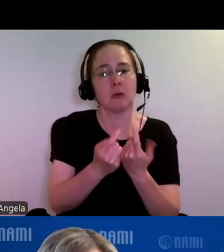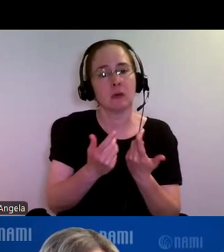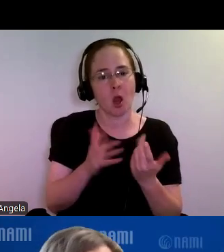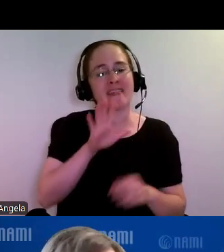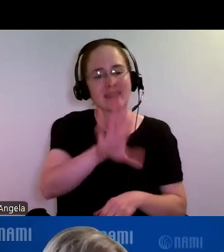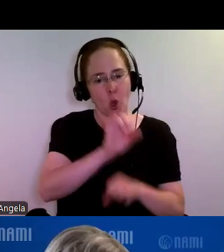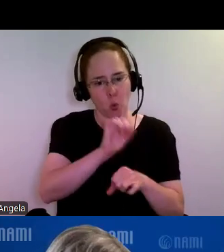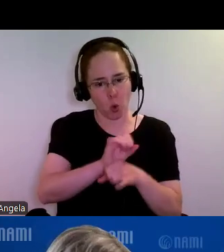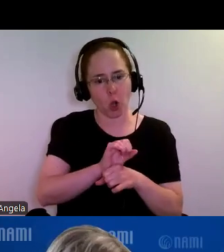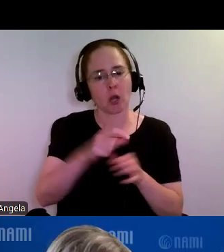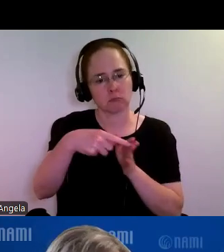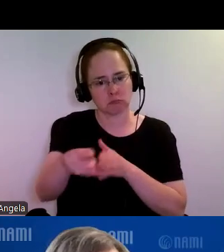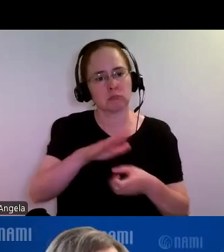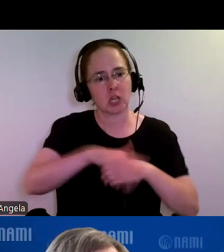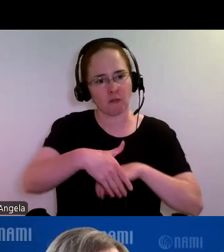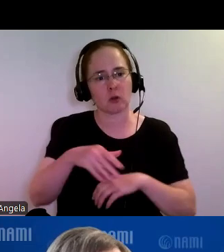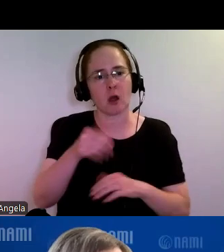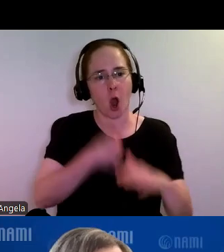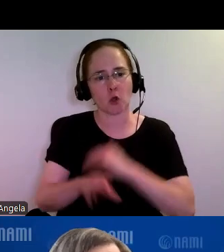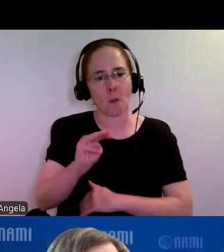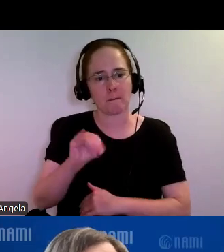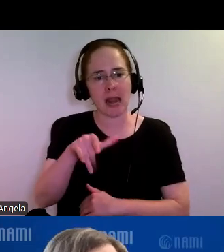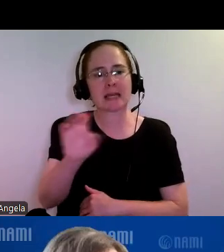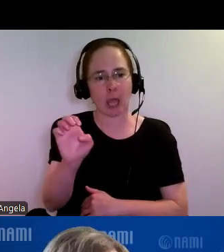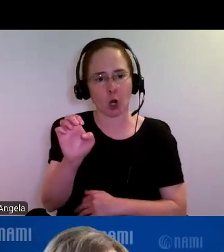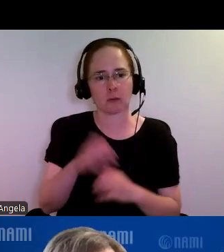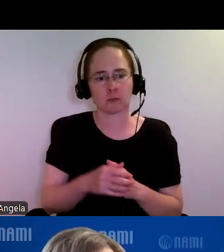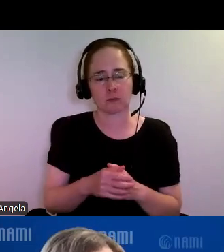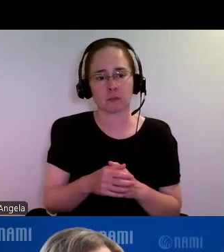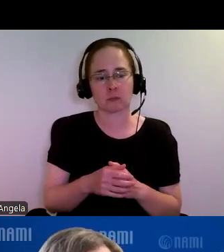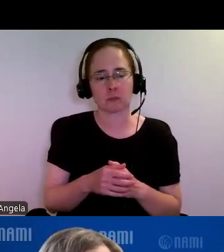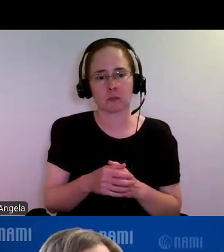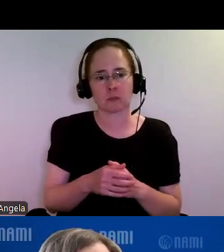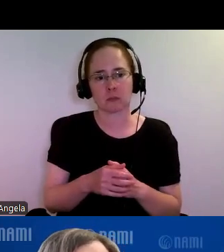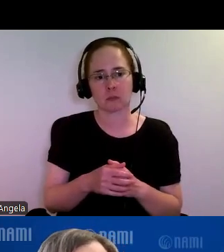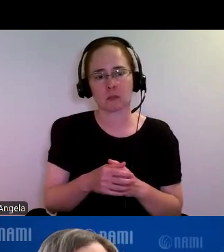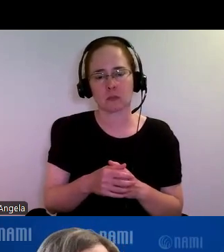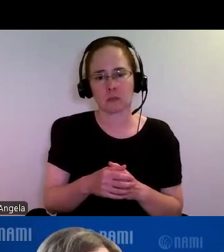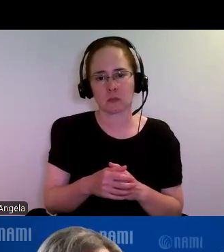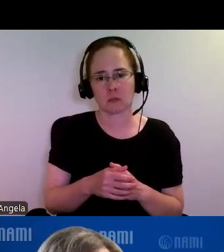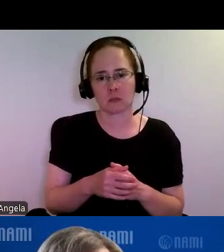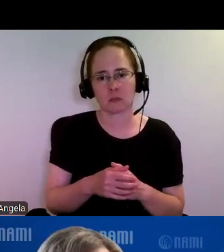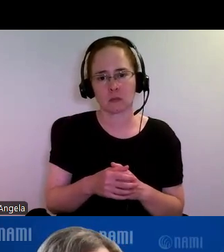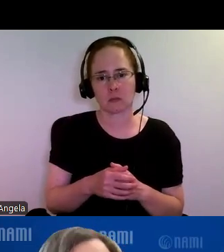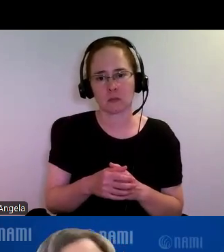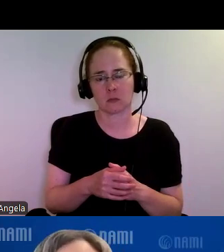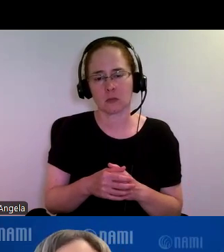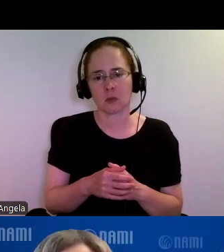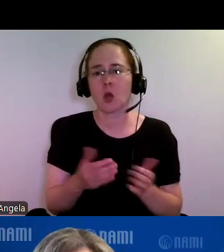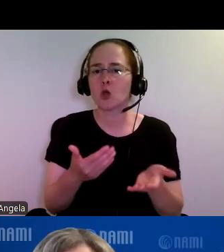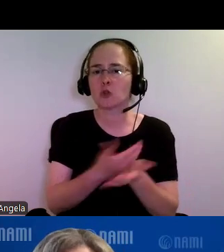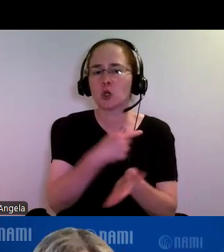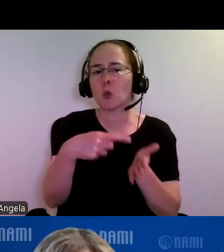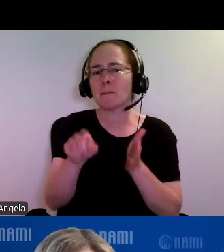covered by Medicare. The new payment really is the new